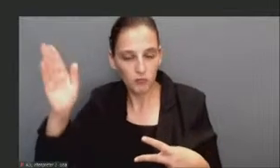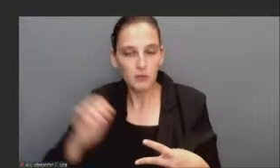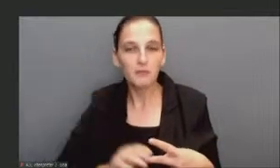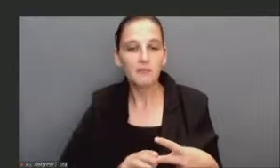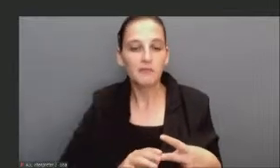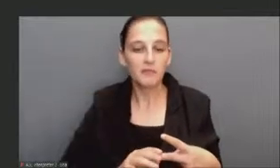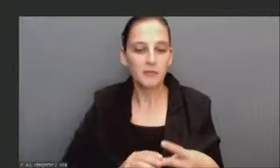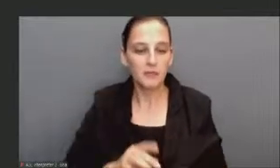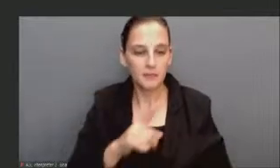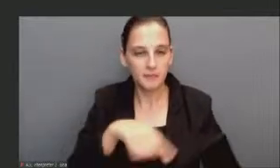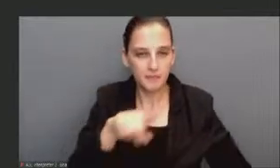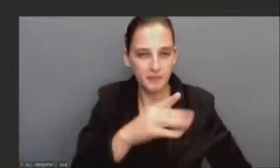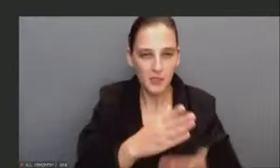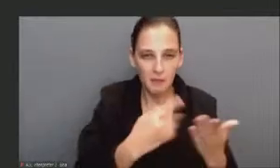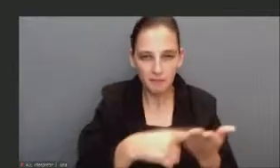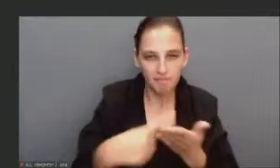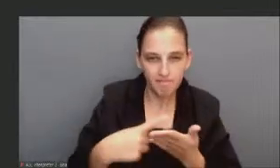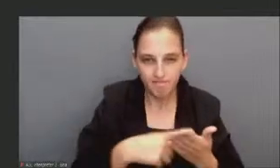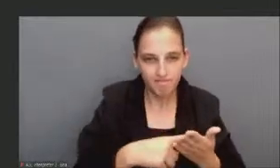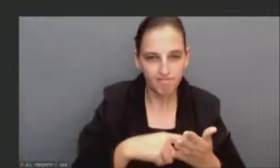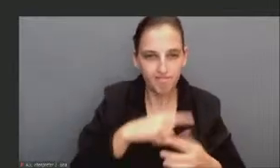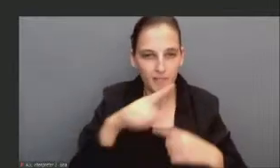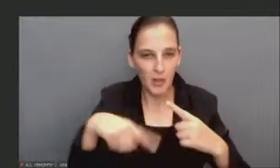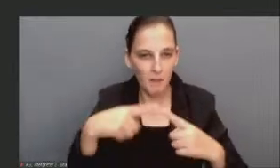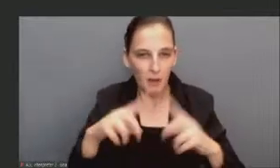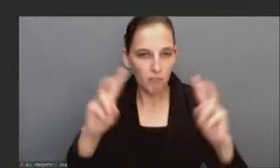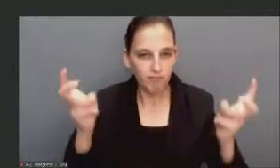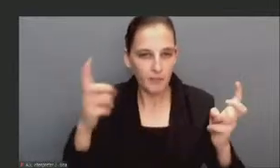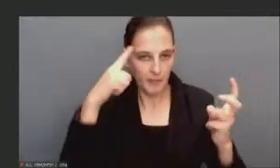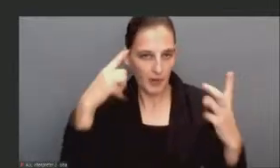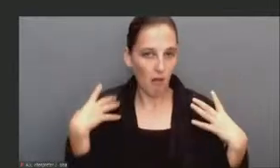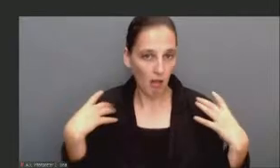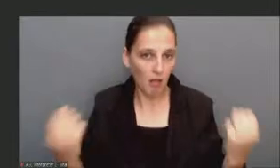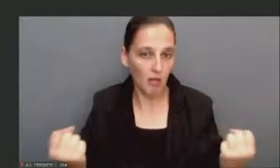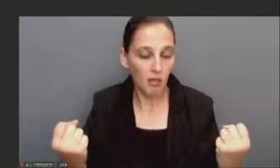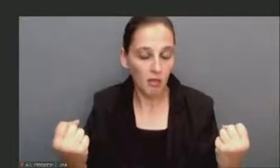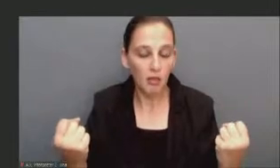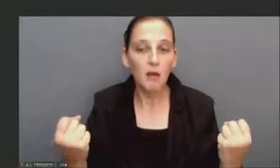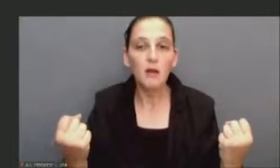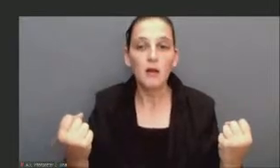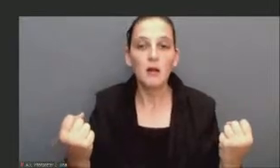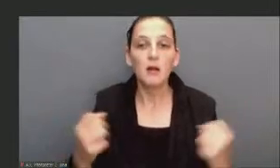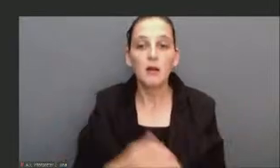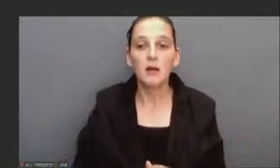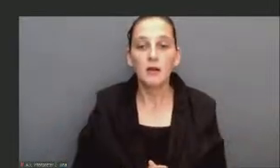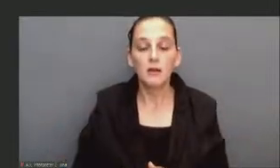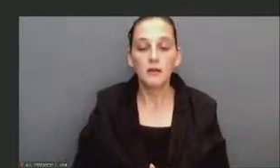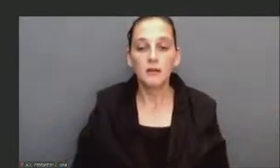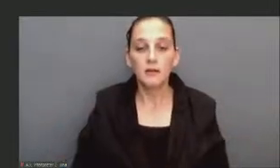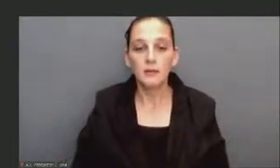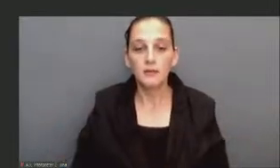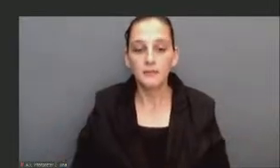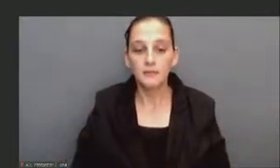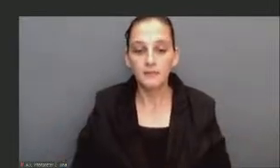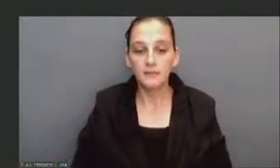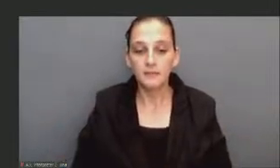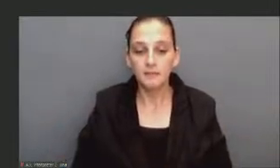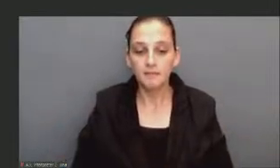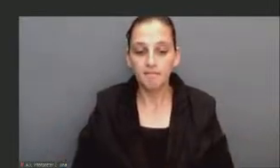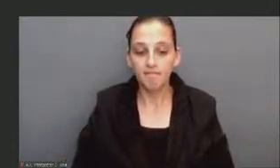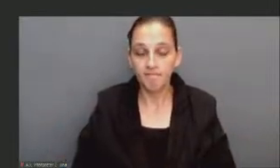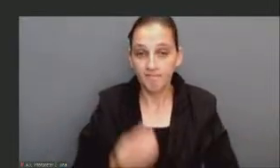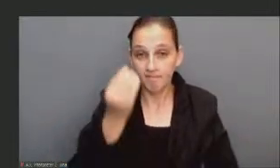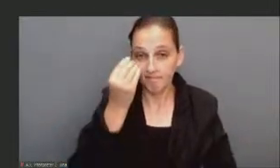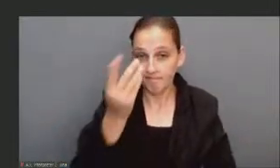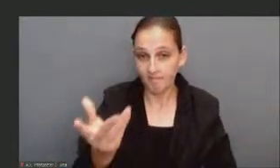the mental health aspects. And I will just say that that issue is probably even